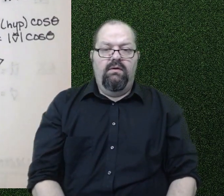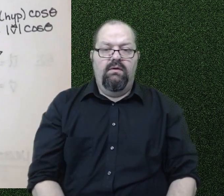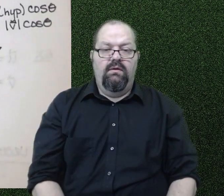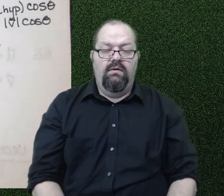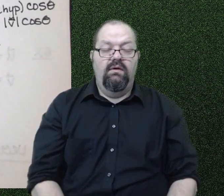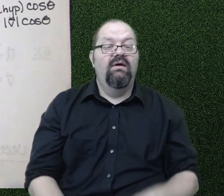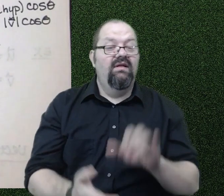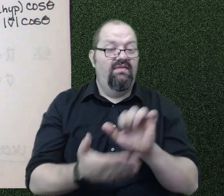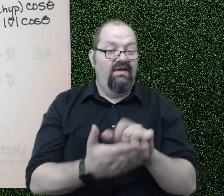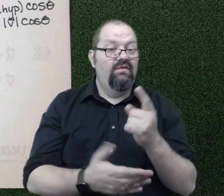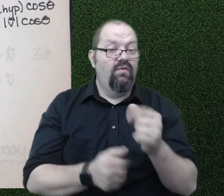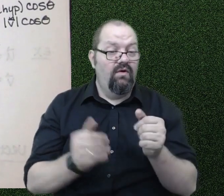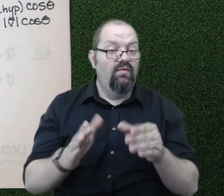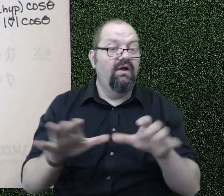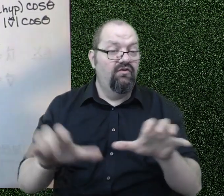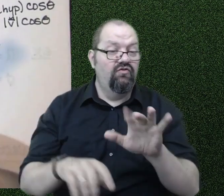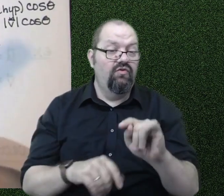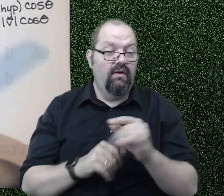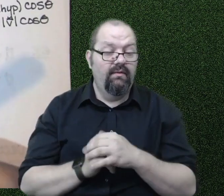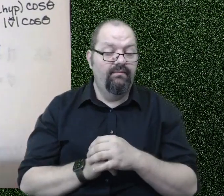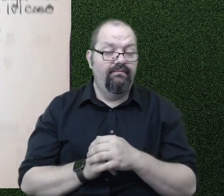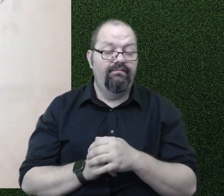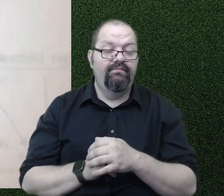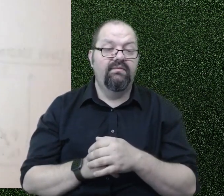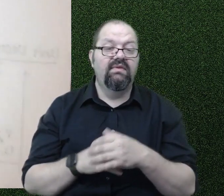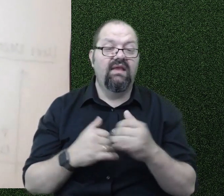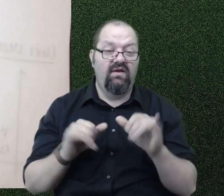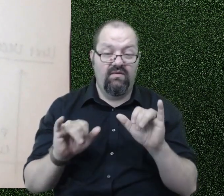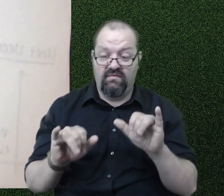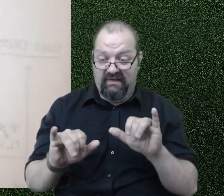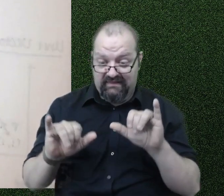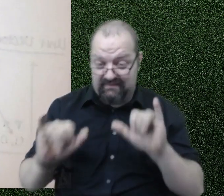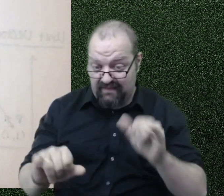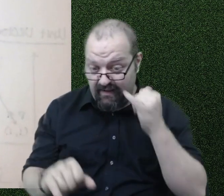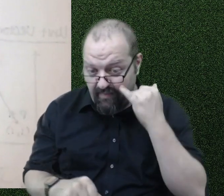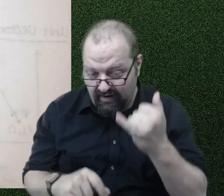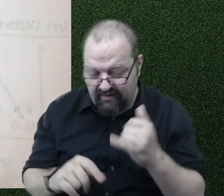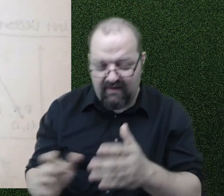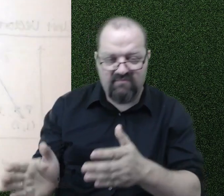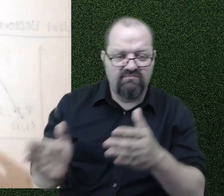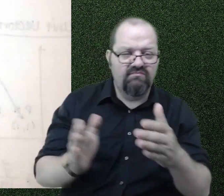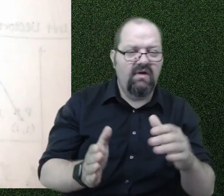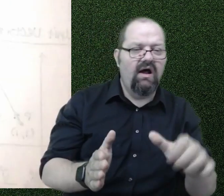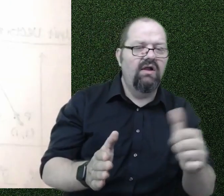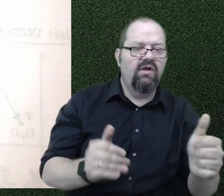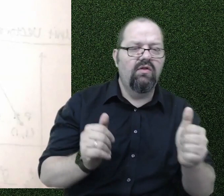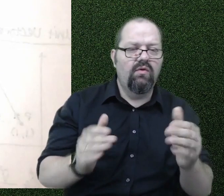That's one way of doing it. Now you can think about the same idea, slightly different way.